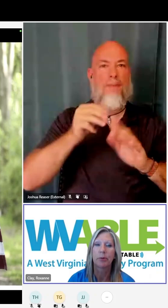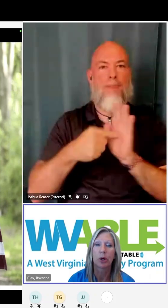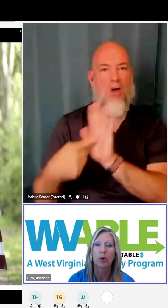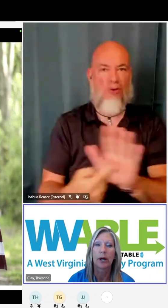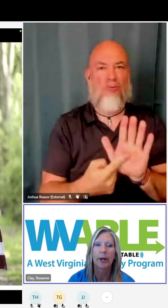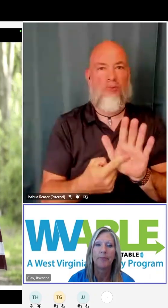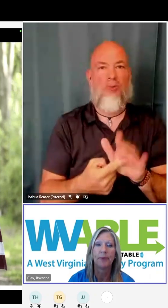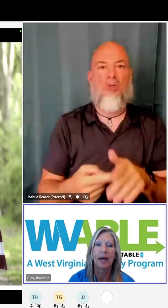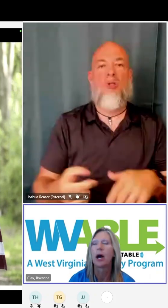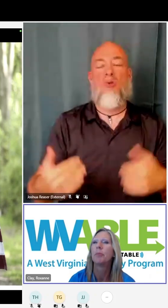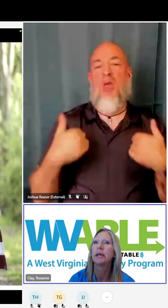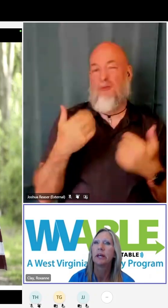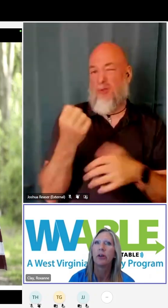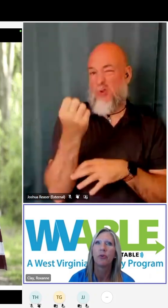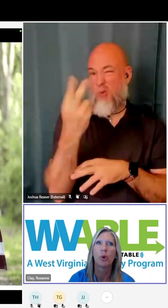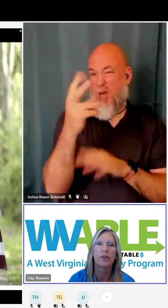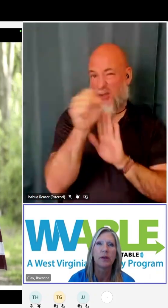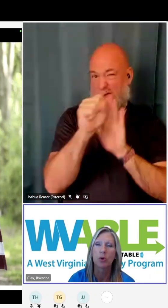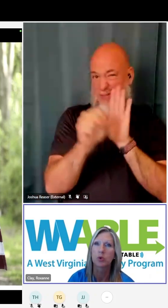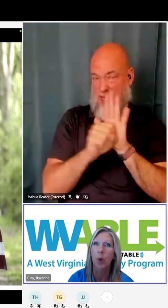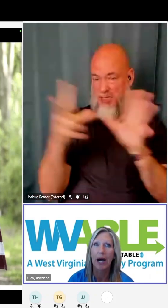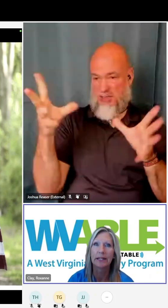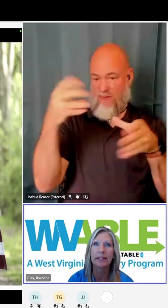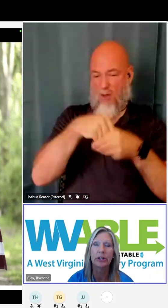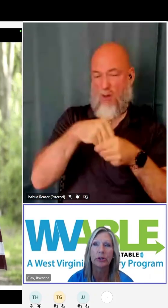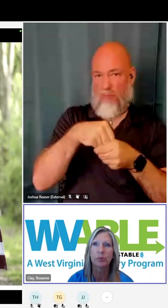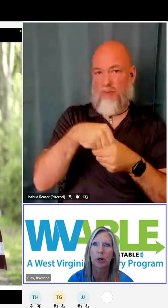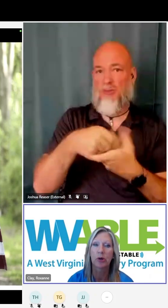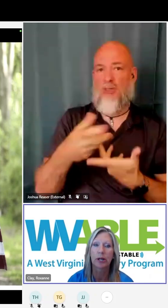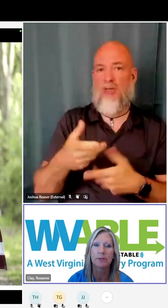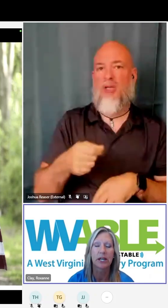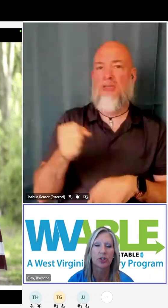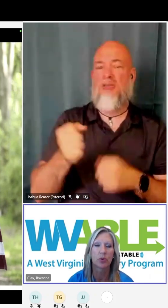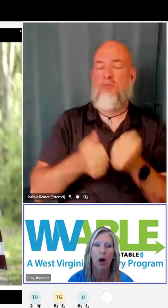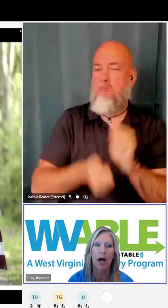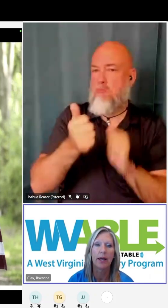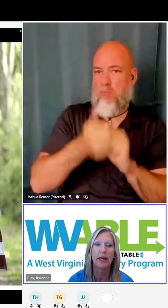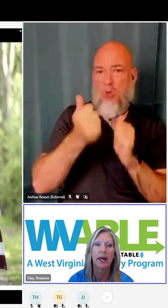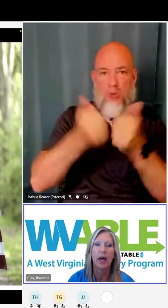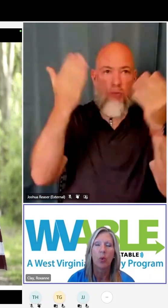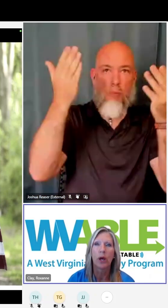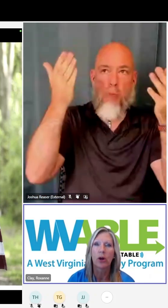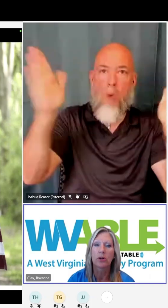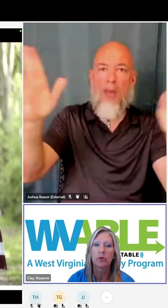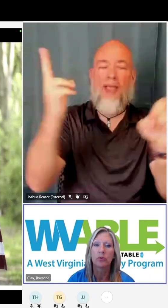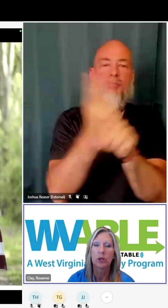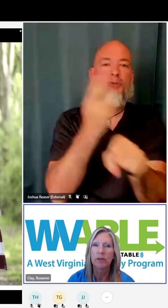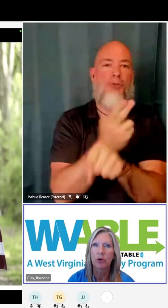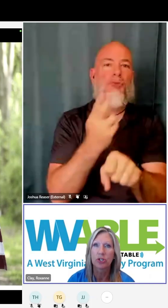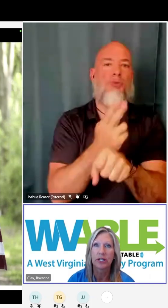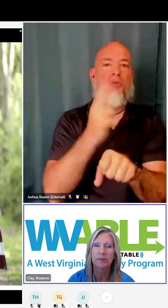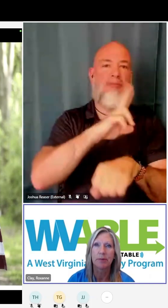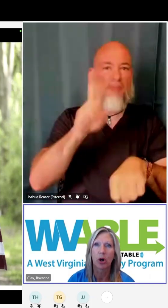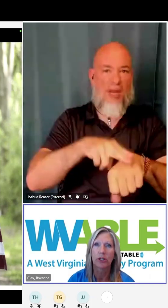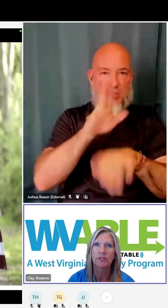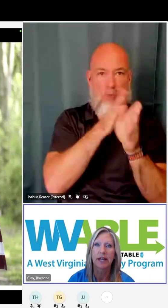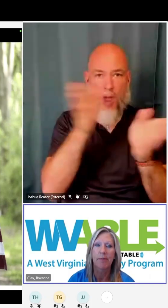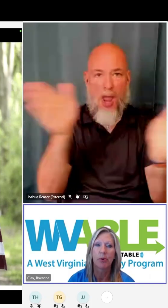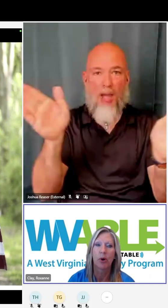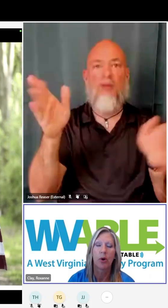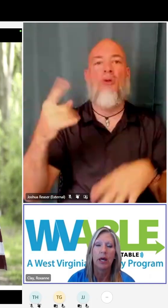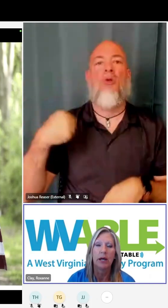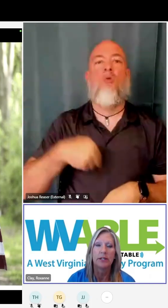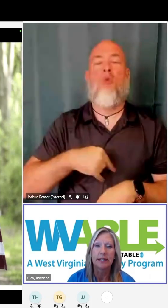up the Stable program. It is one of the most widely used programs nationwide. We are really fortunate to be part